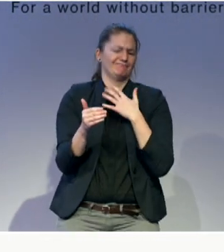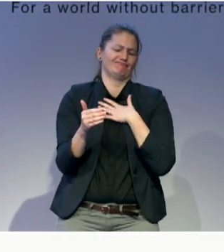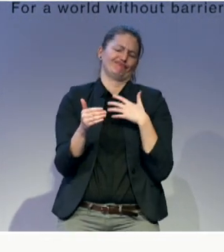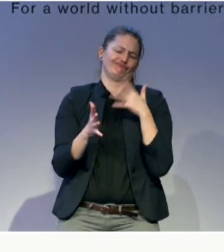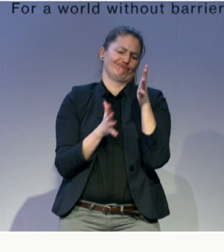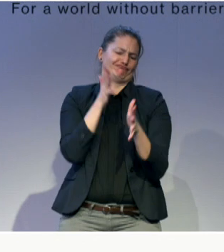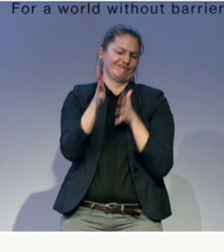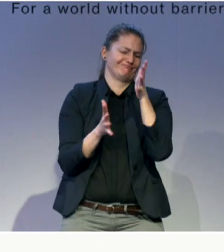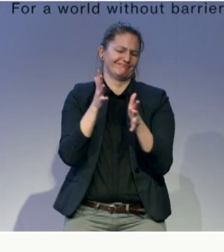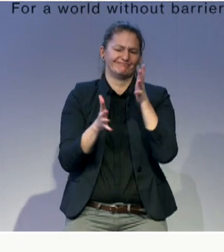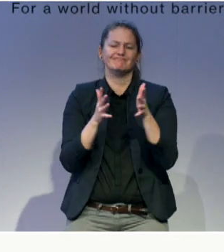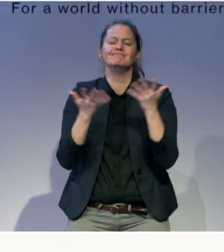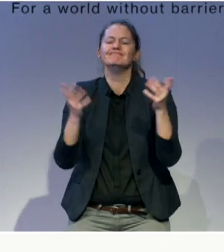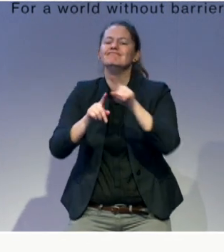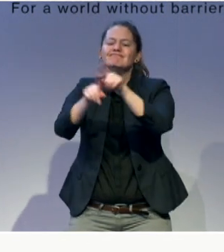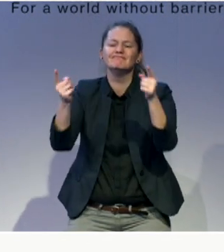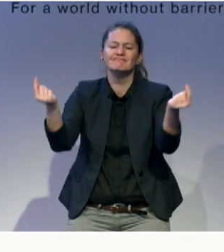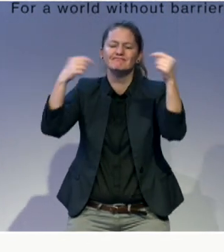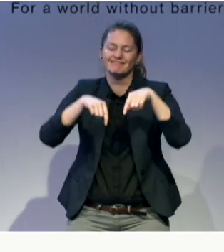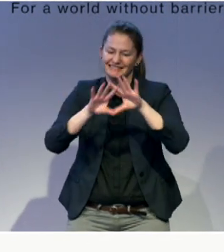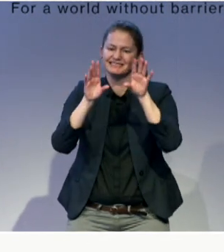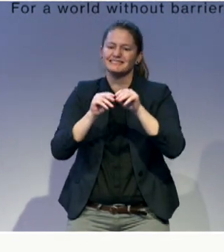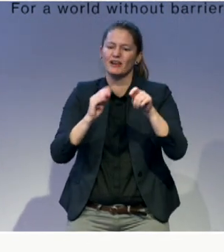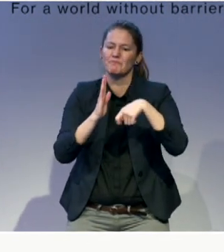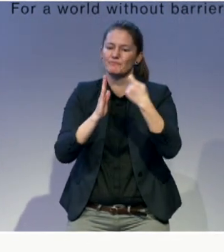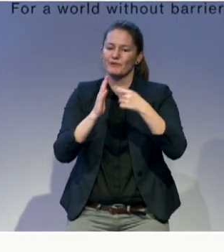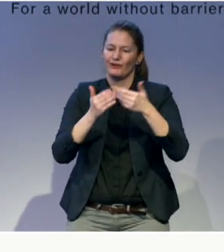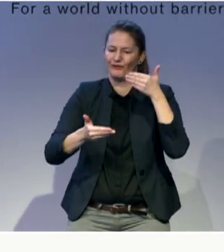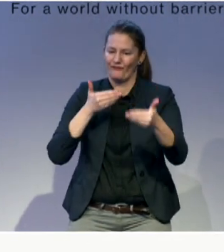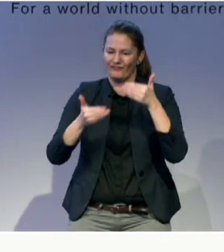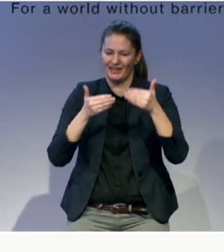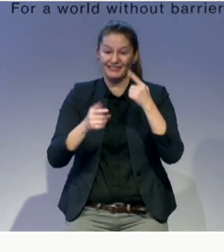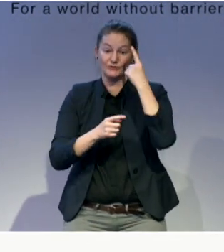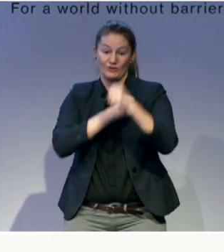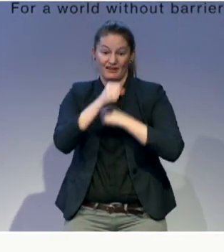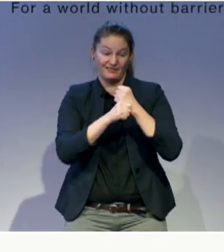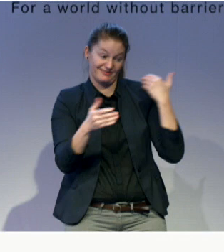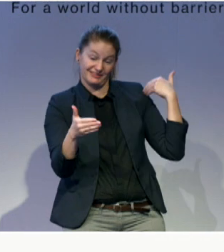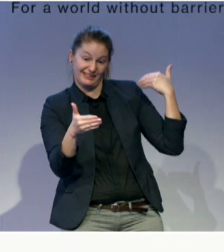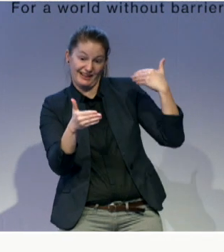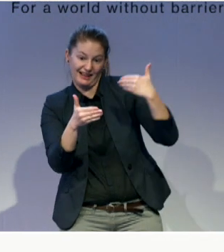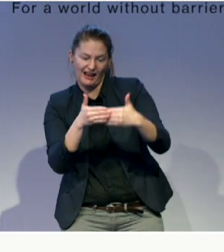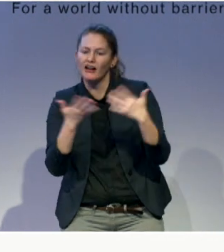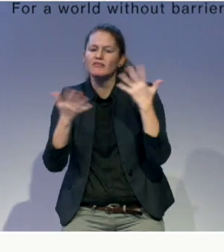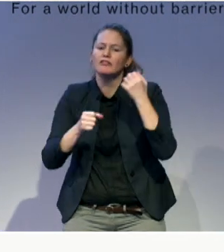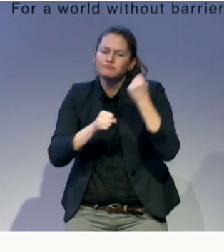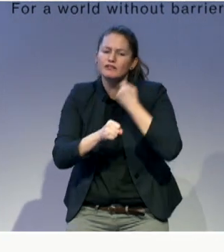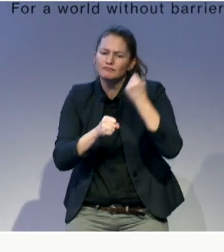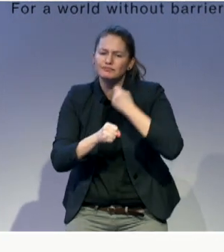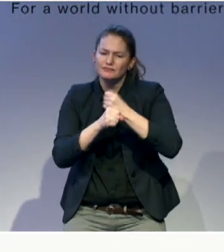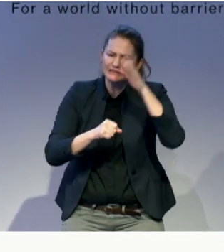Project have been up to over this last year. No, I have not made any mistake. I mean, really